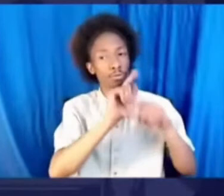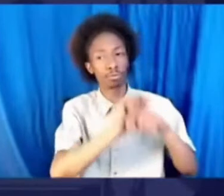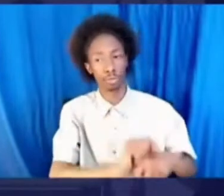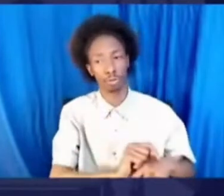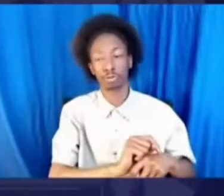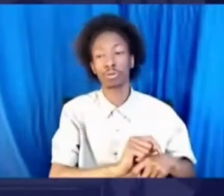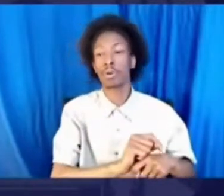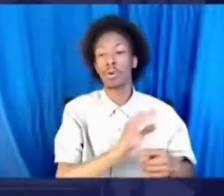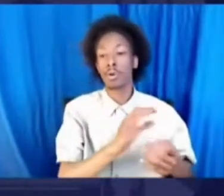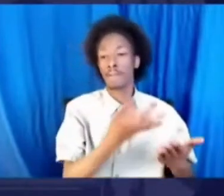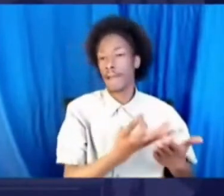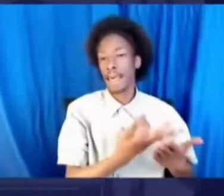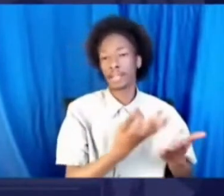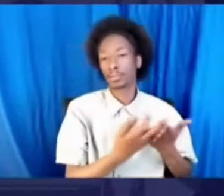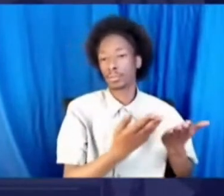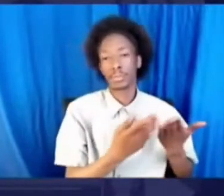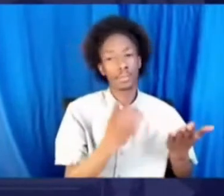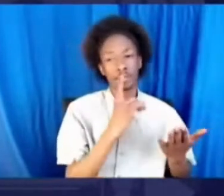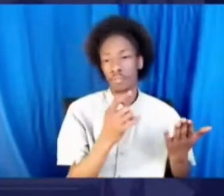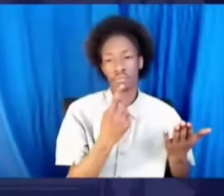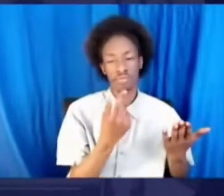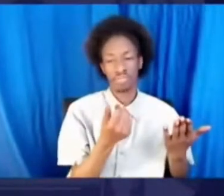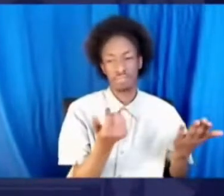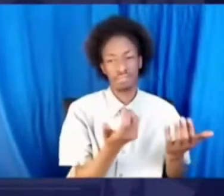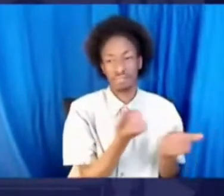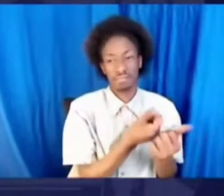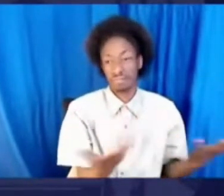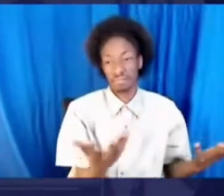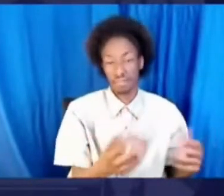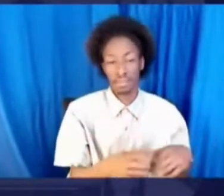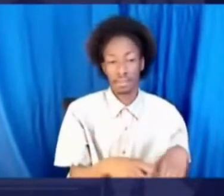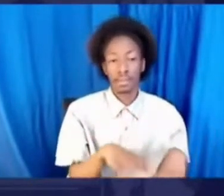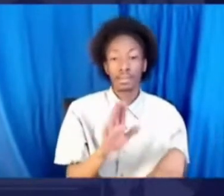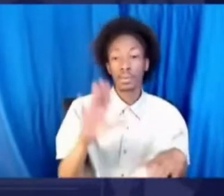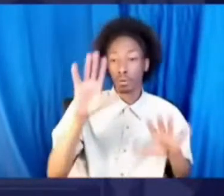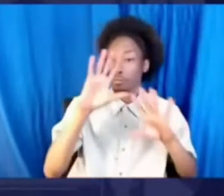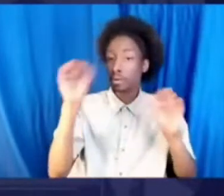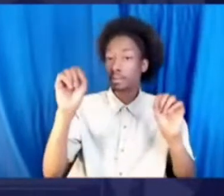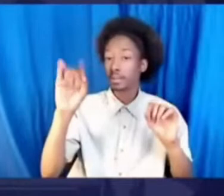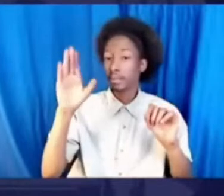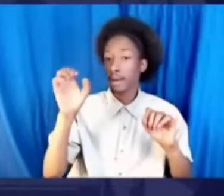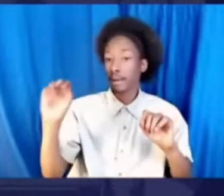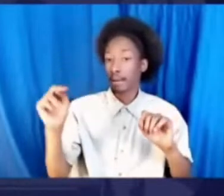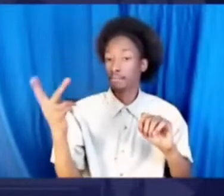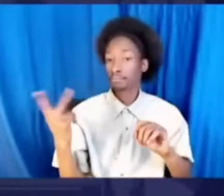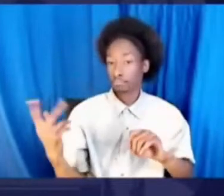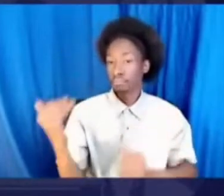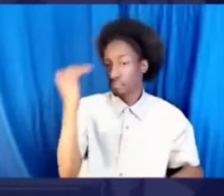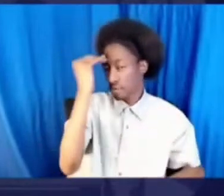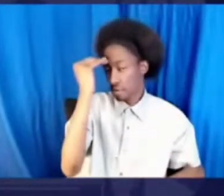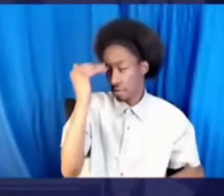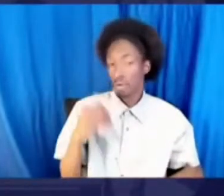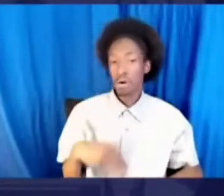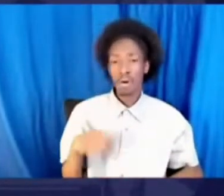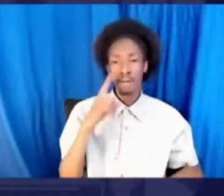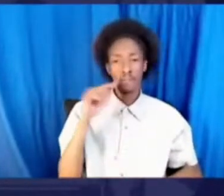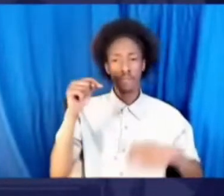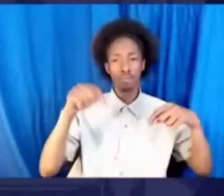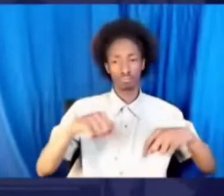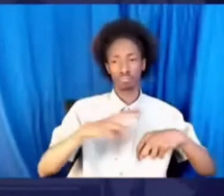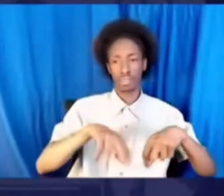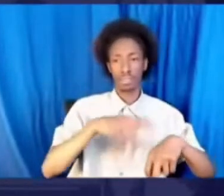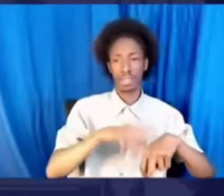services of any kind. So President Biden and I know that for our nation to